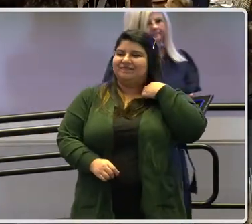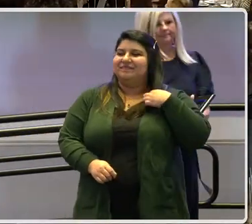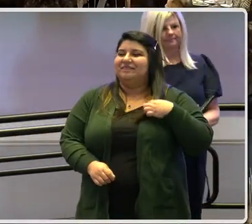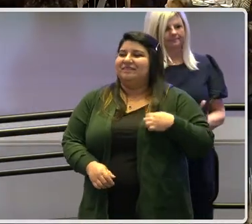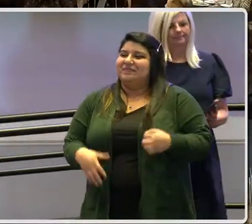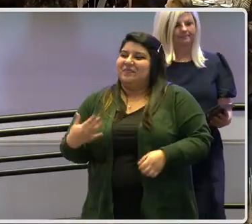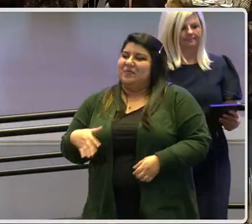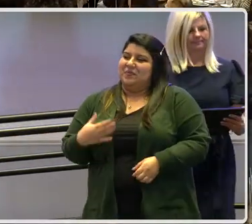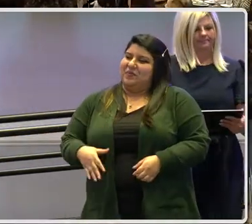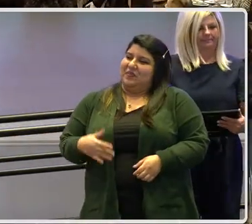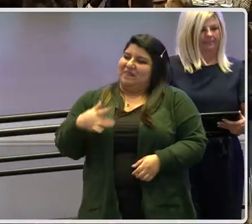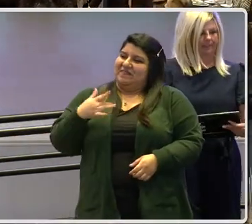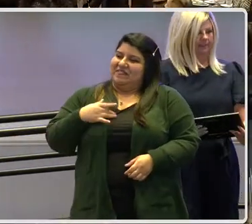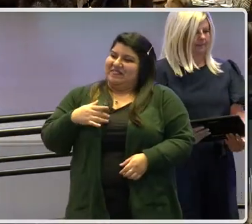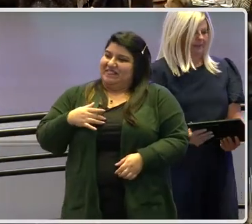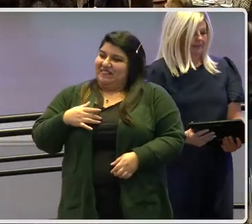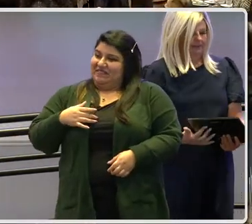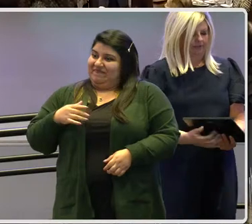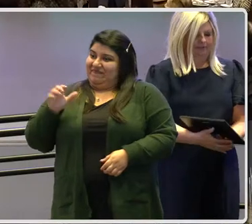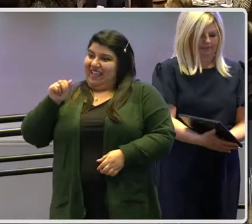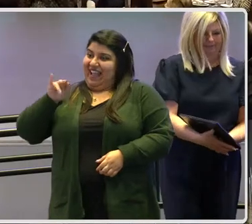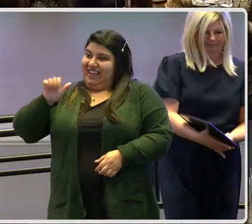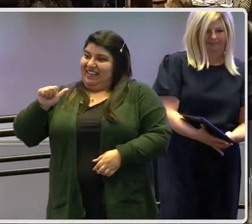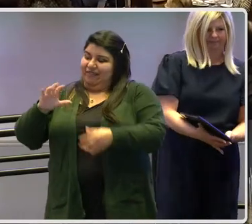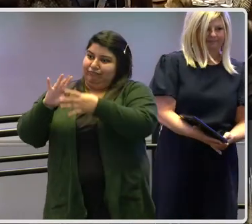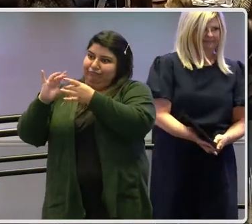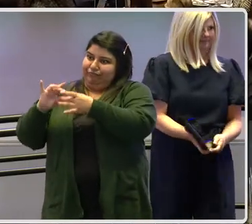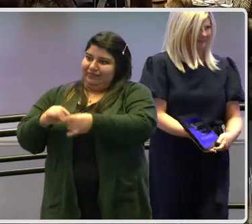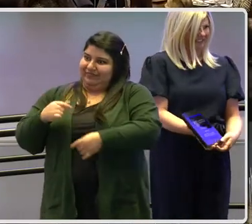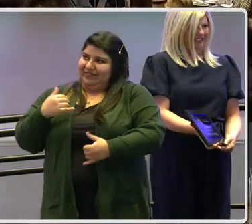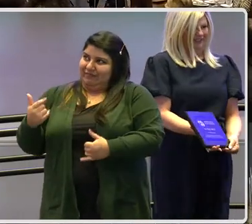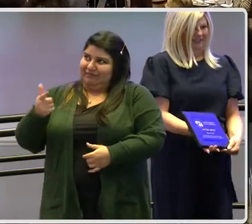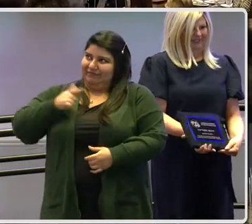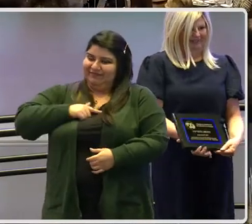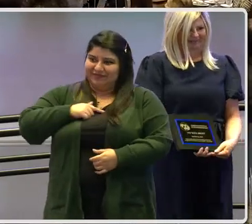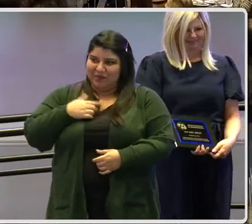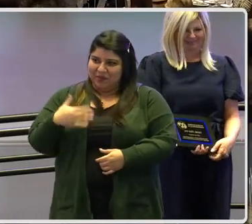It is humbling to be up here after those words from Dr. Ida. Thank you.